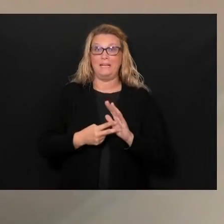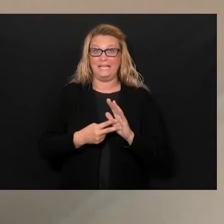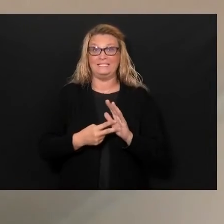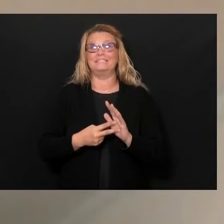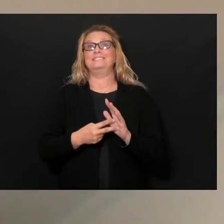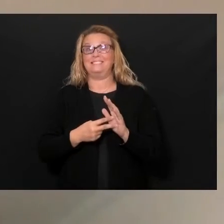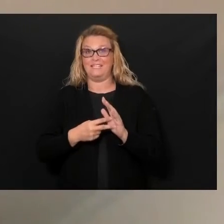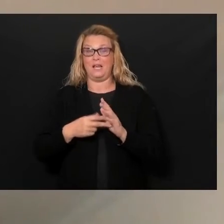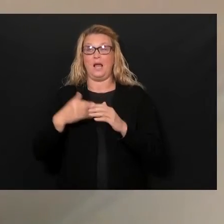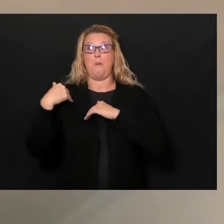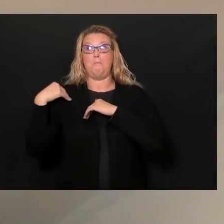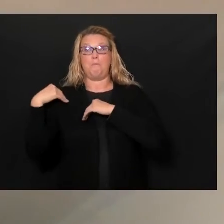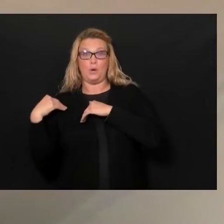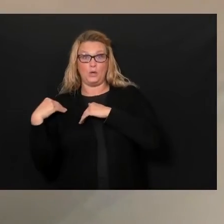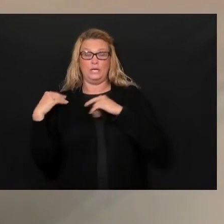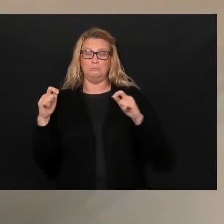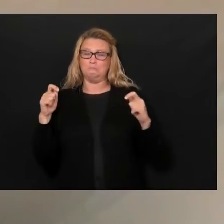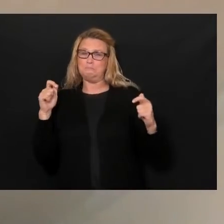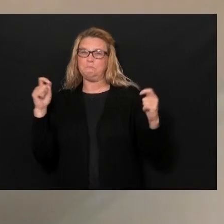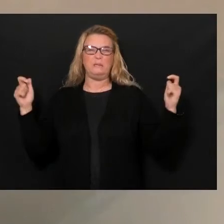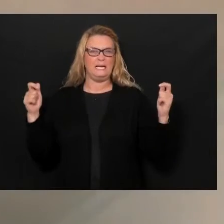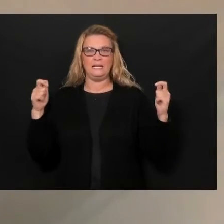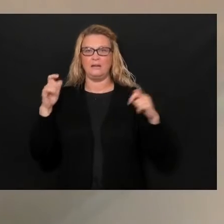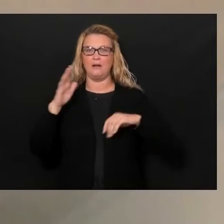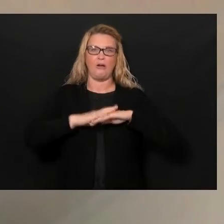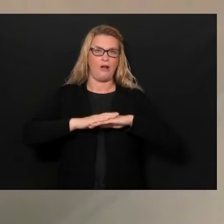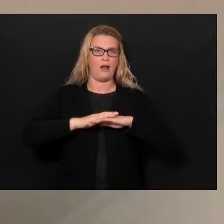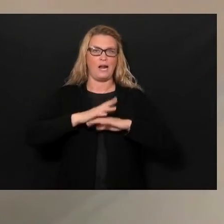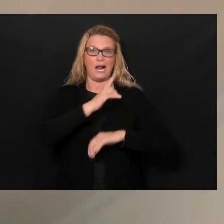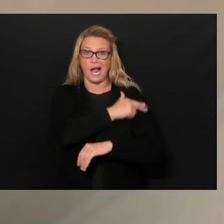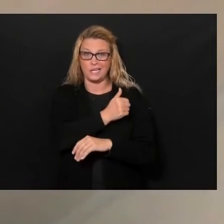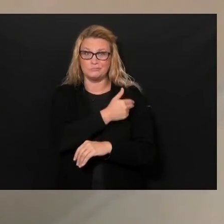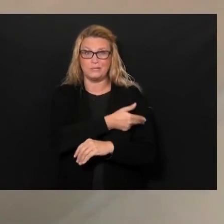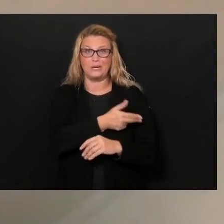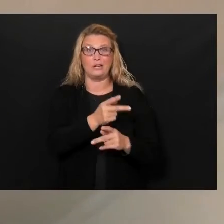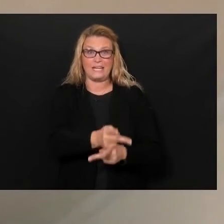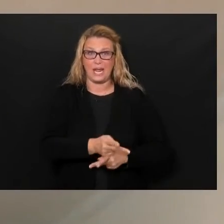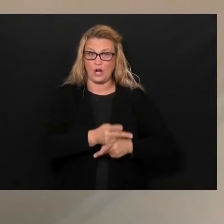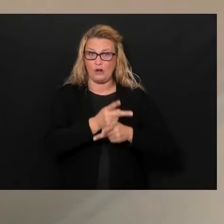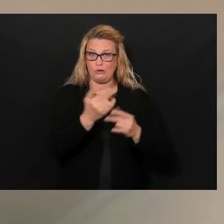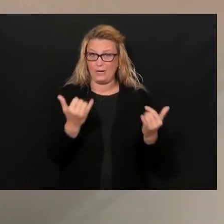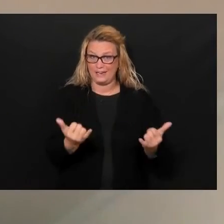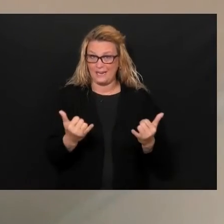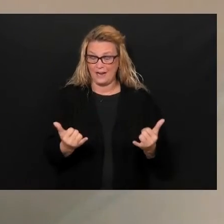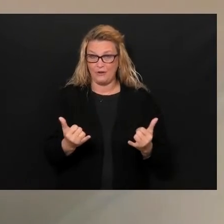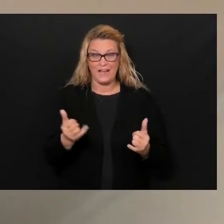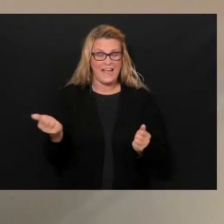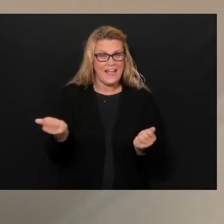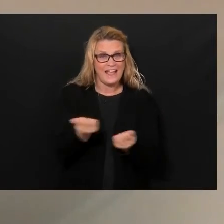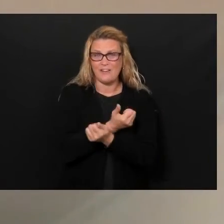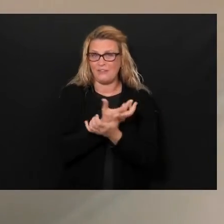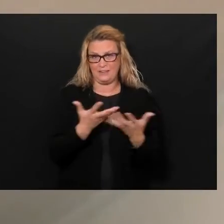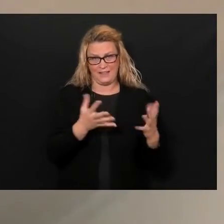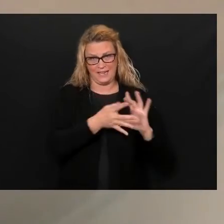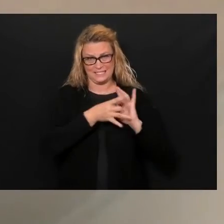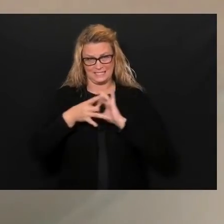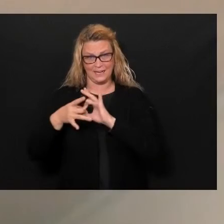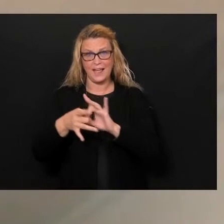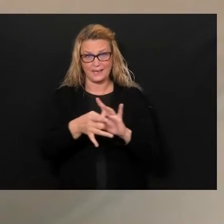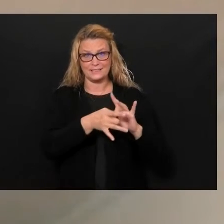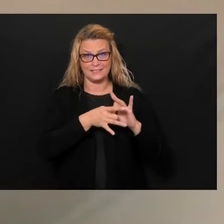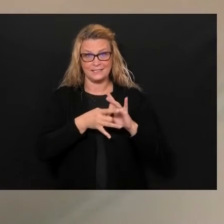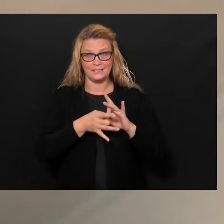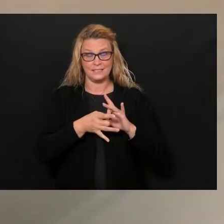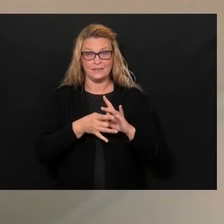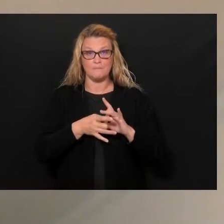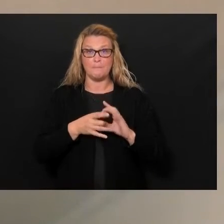that capacity requirement that we have. And everything is all connected. So once the smaller